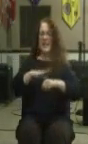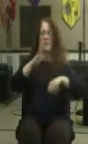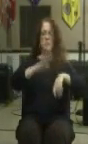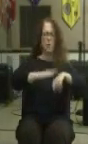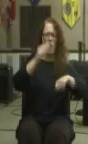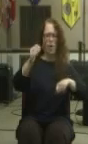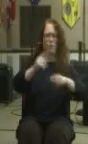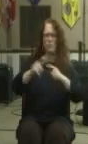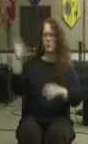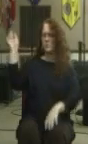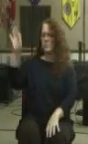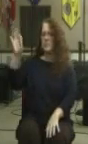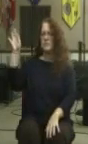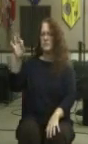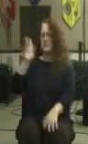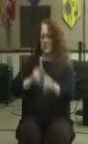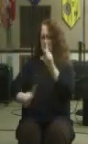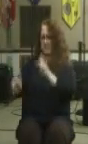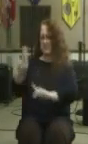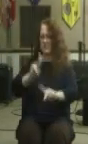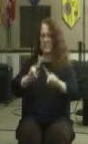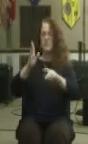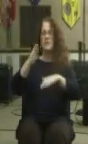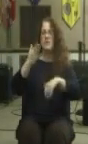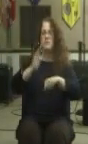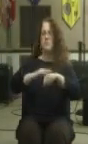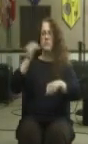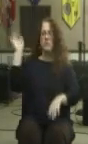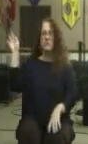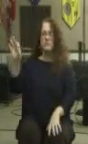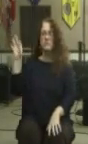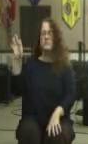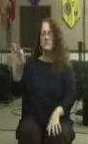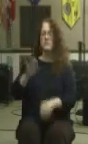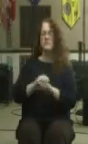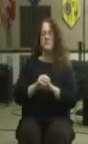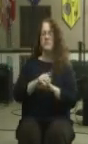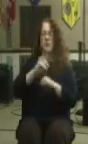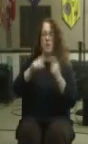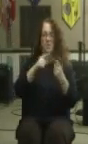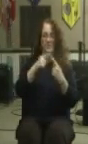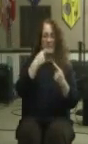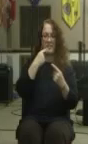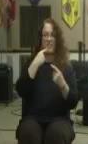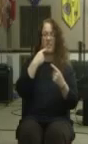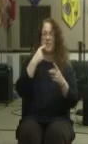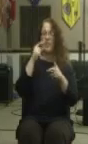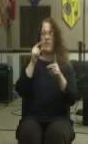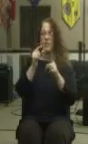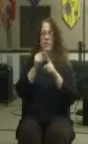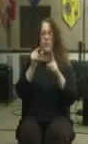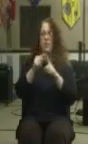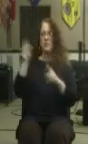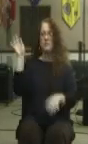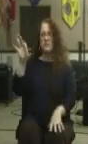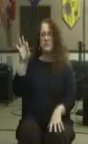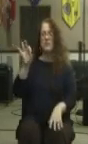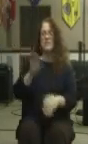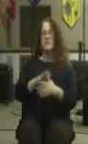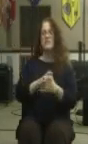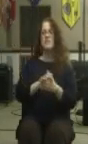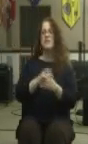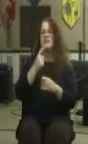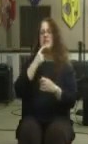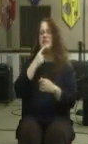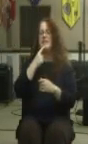I'm called to minister. I'm called to minister. You know, when we say the word minister, everyone